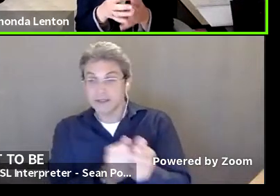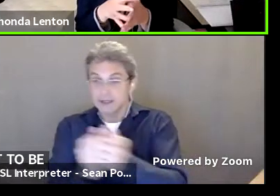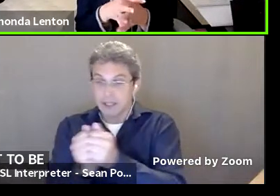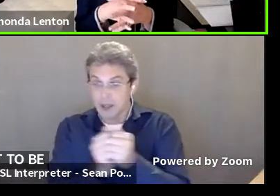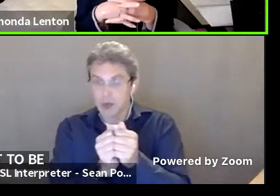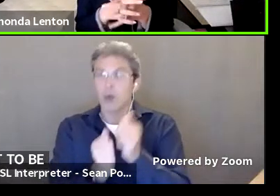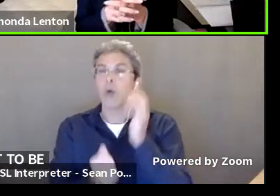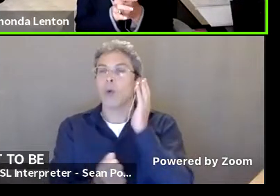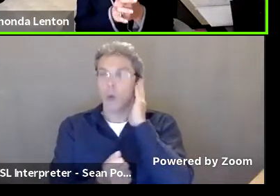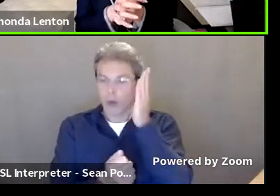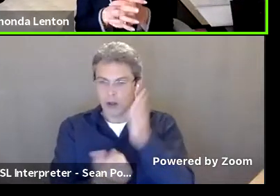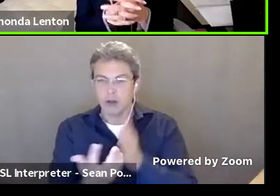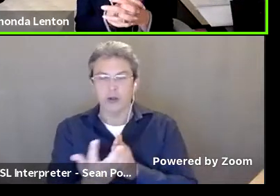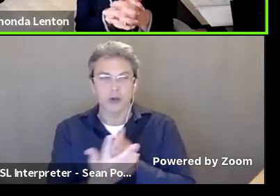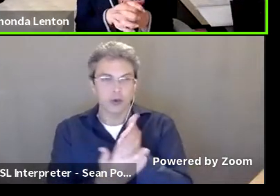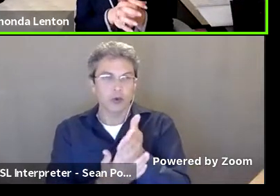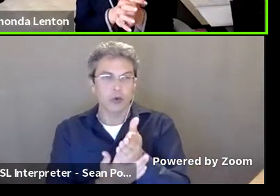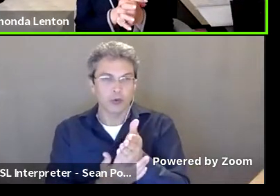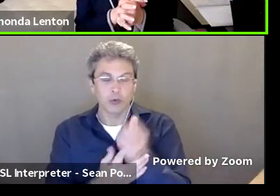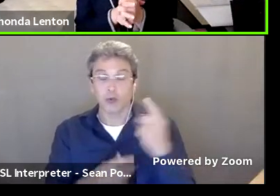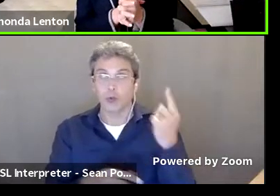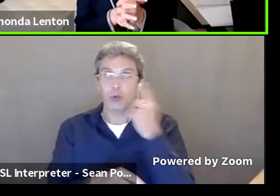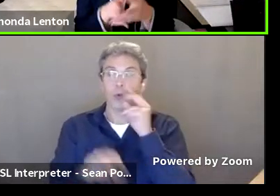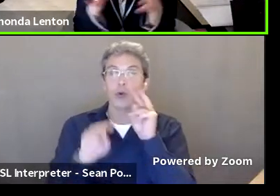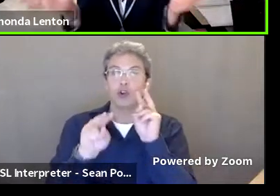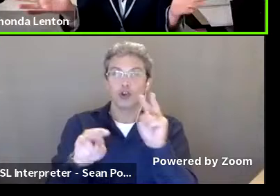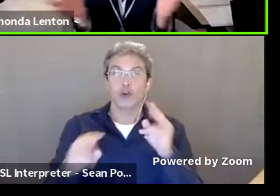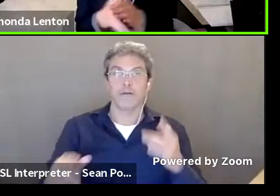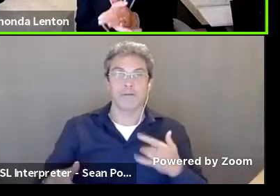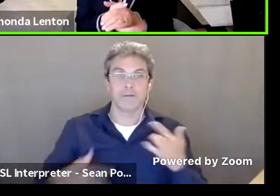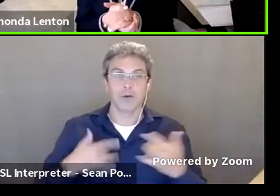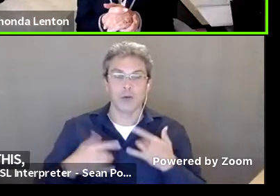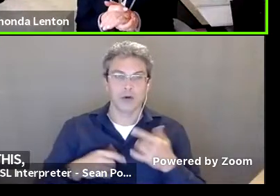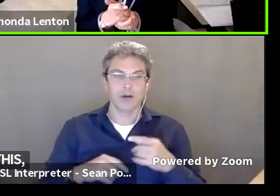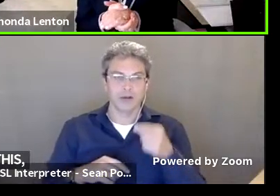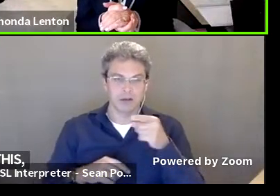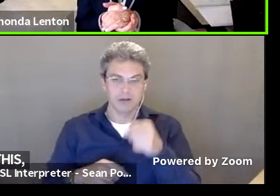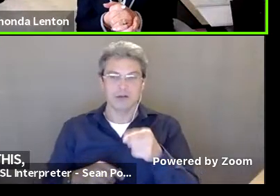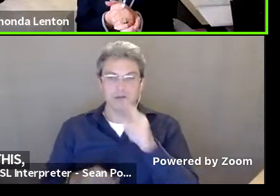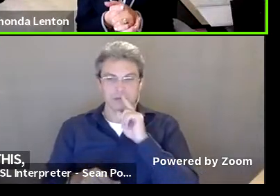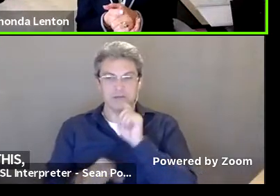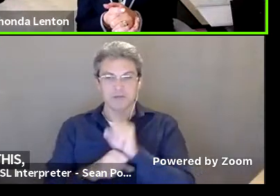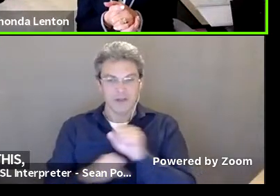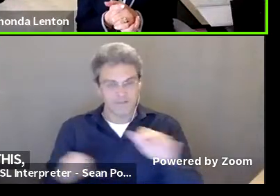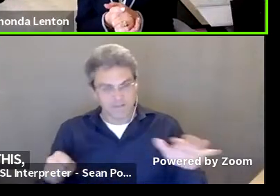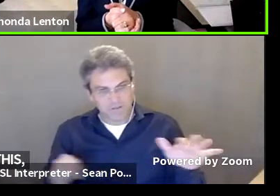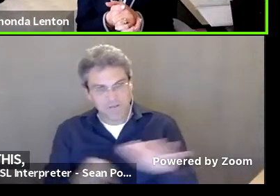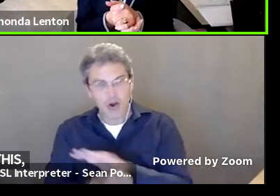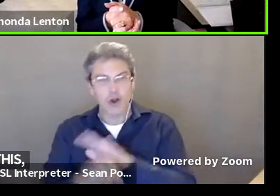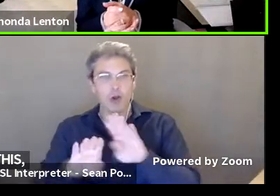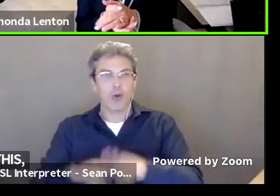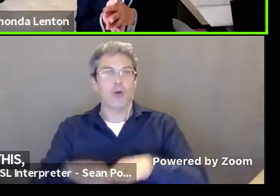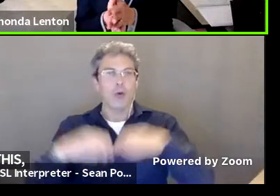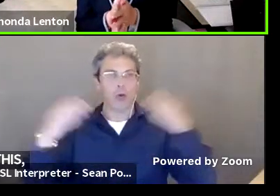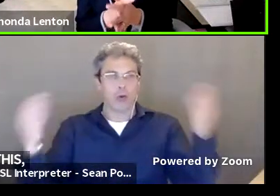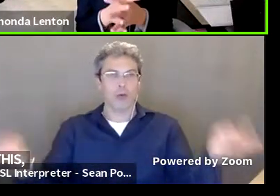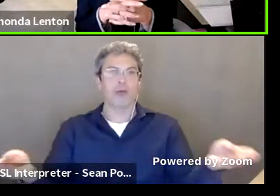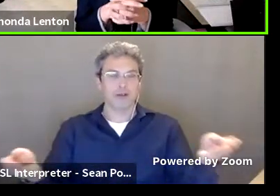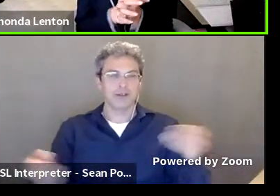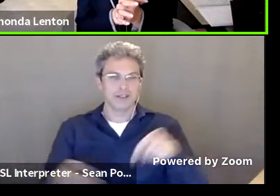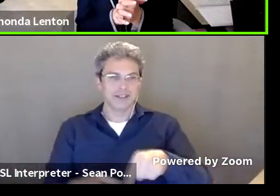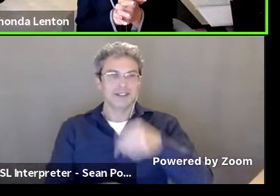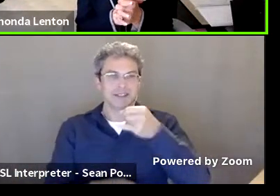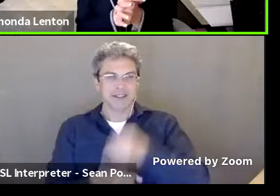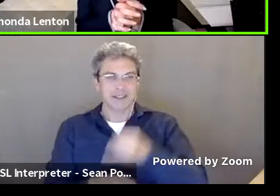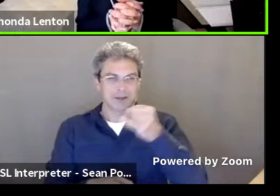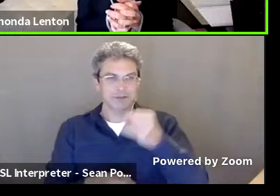this, and we all look forward to the full reopening of our campuses as soon